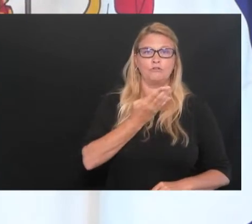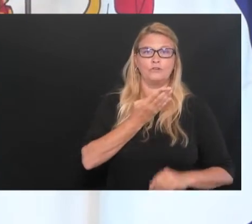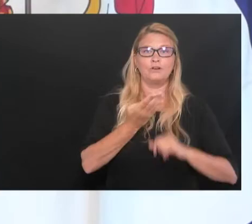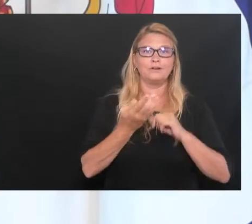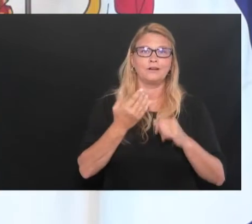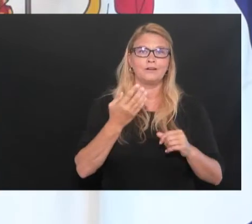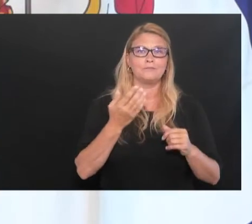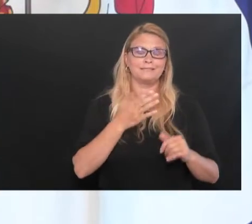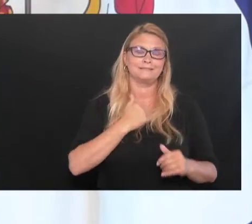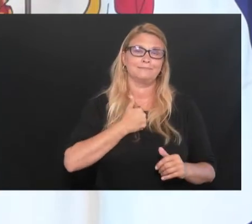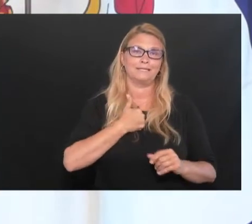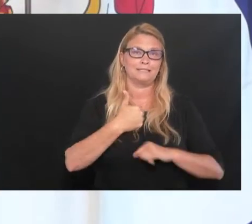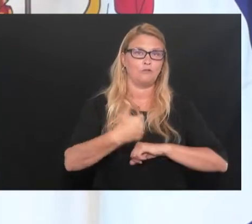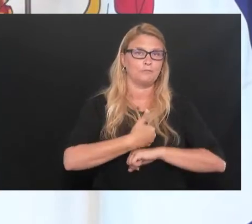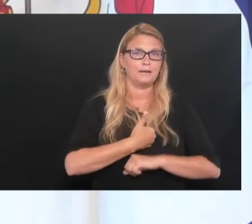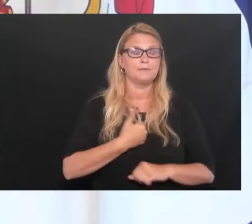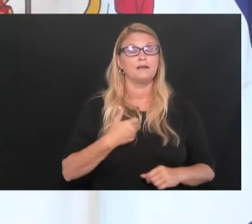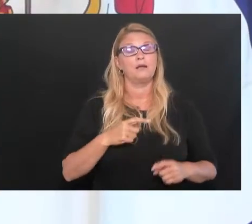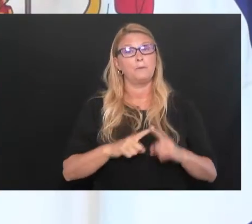one.